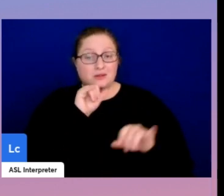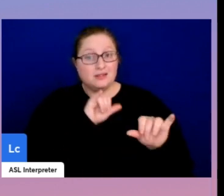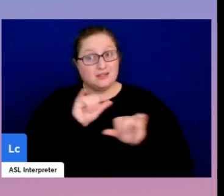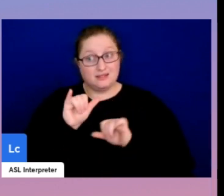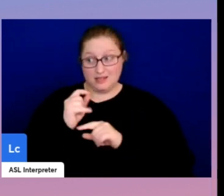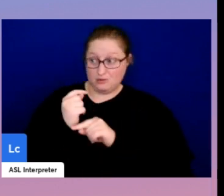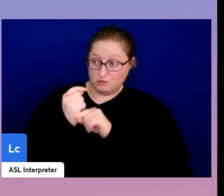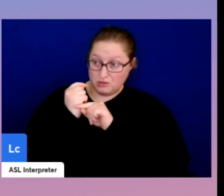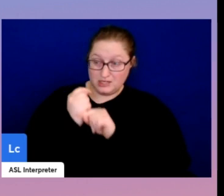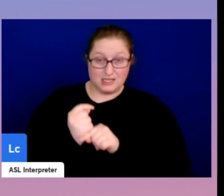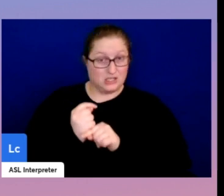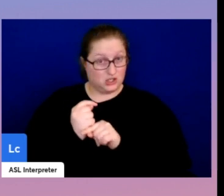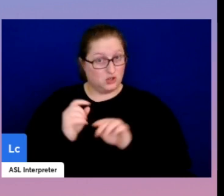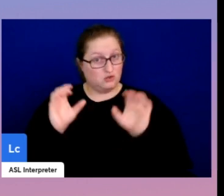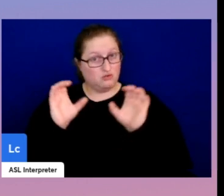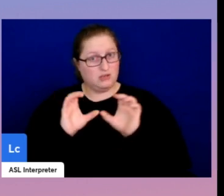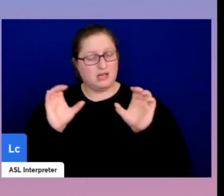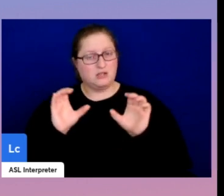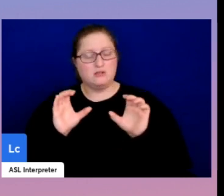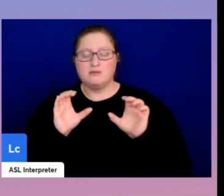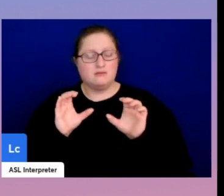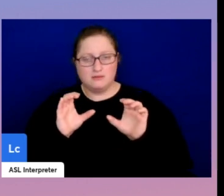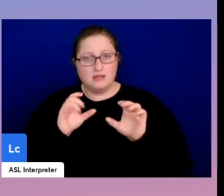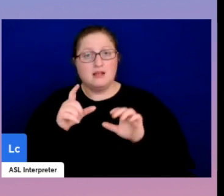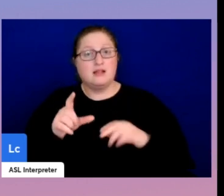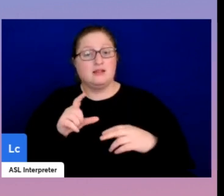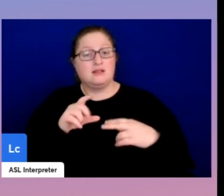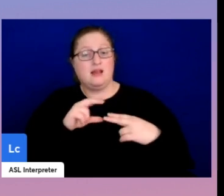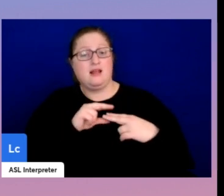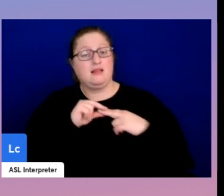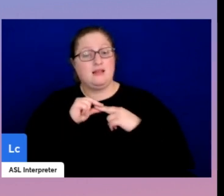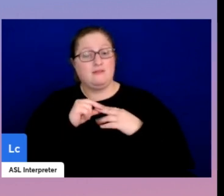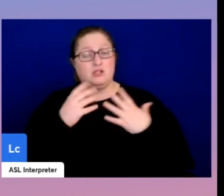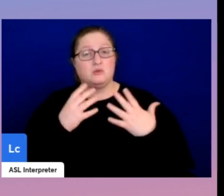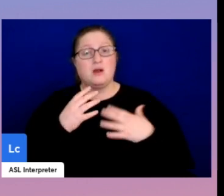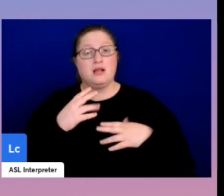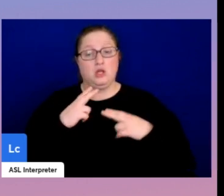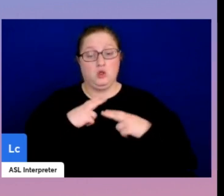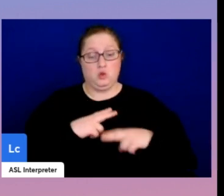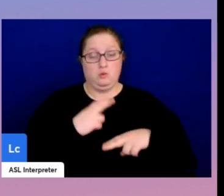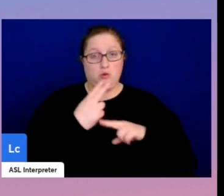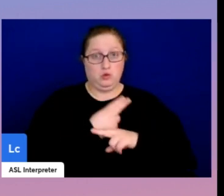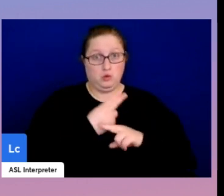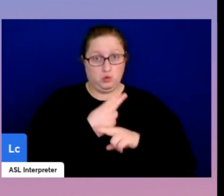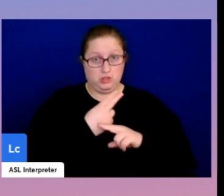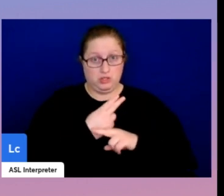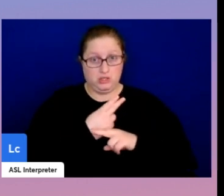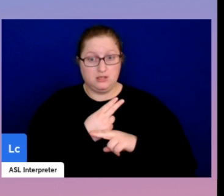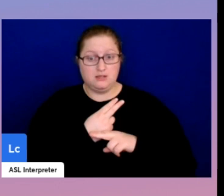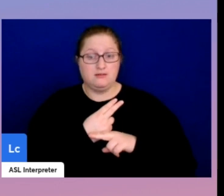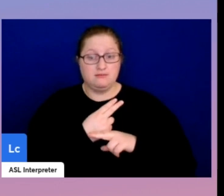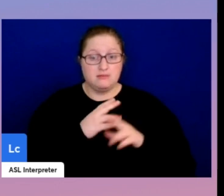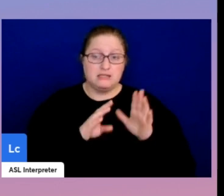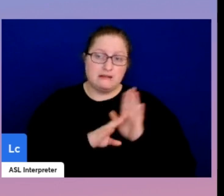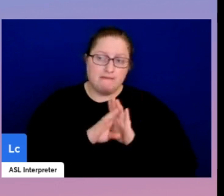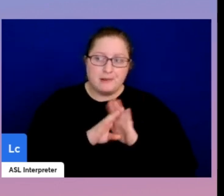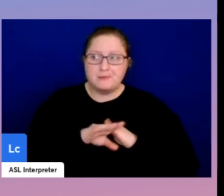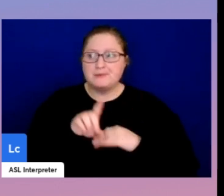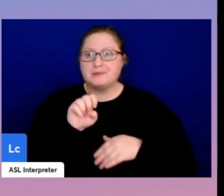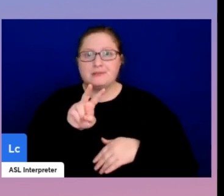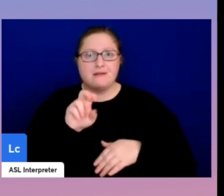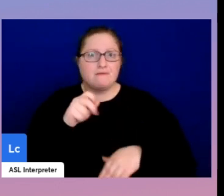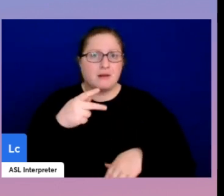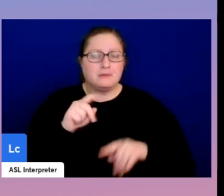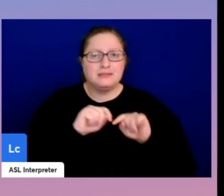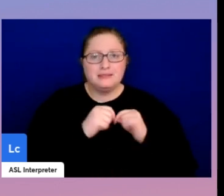credentials because they are leveraged not only by human users, that is developers, DevOps teams,